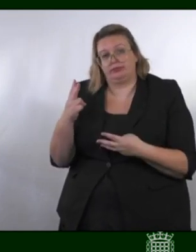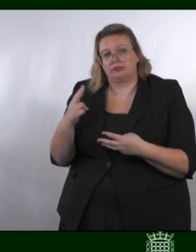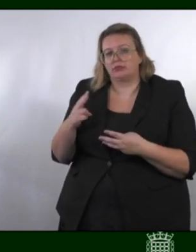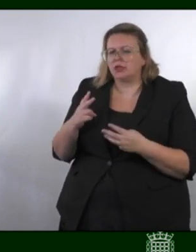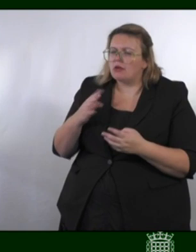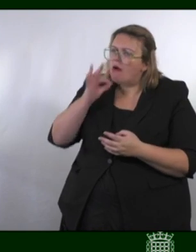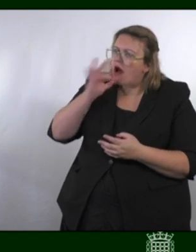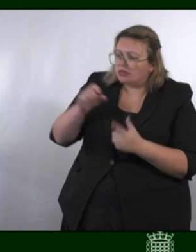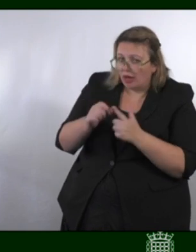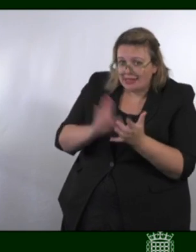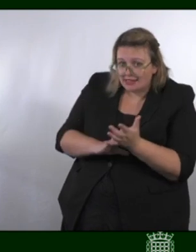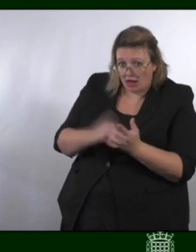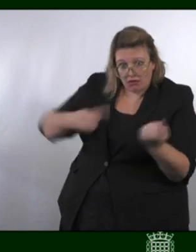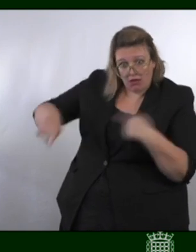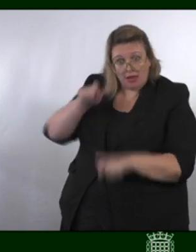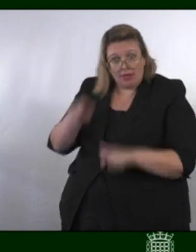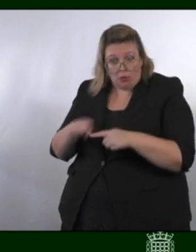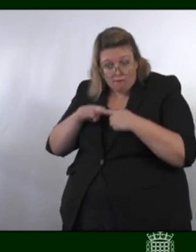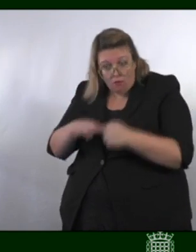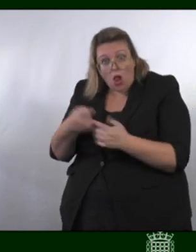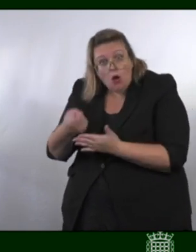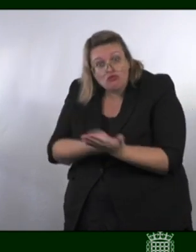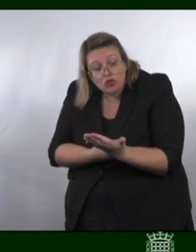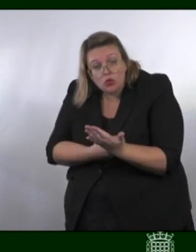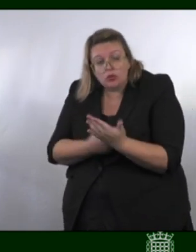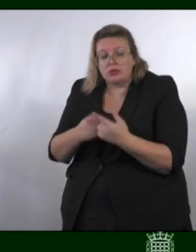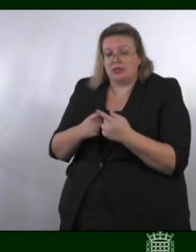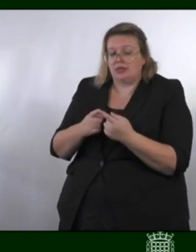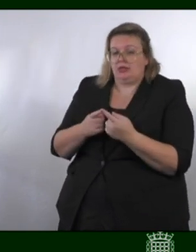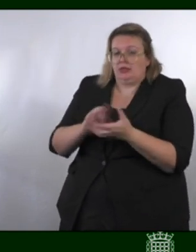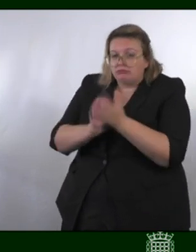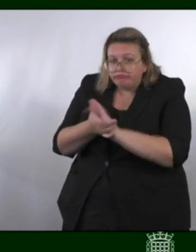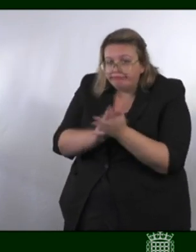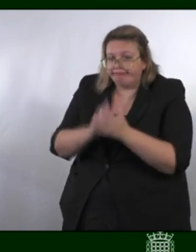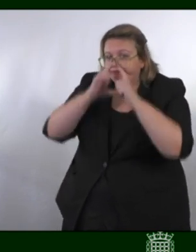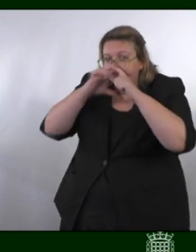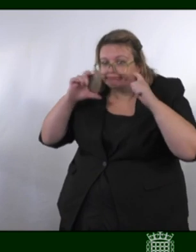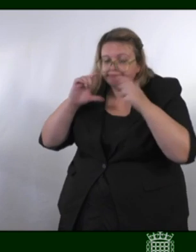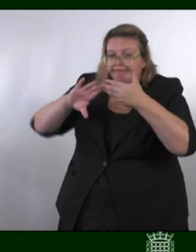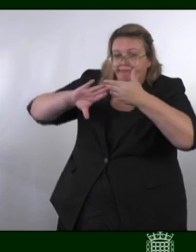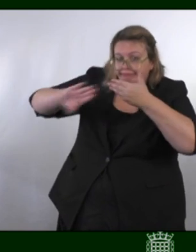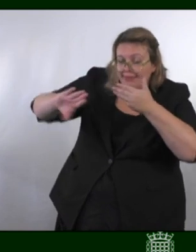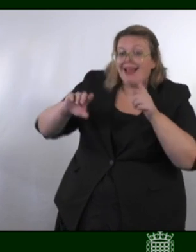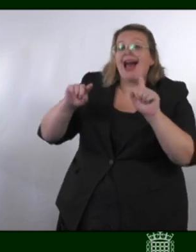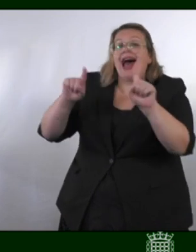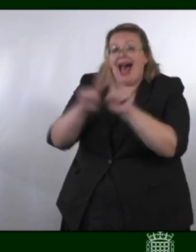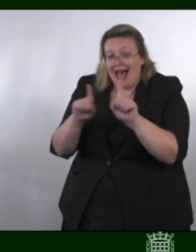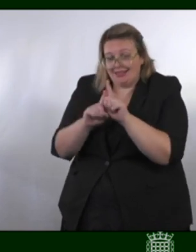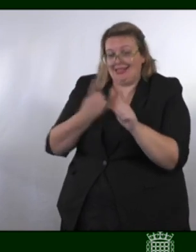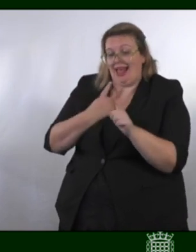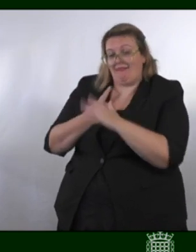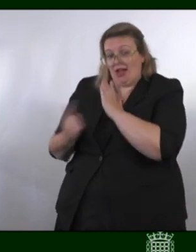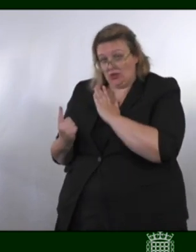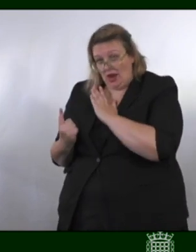hands, face and space message, and self-isolate when required, accompanied by suitable enforcement for those who blatantly flout the